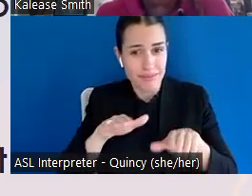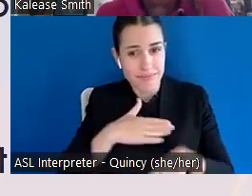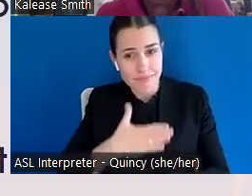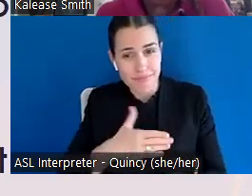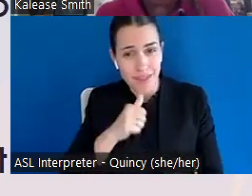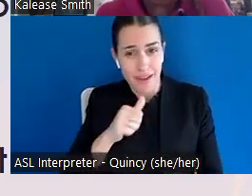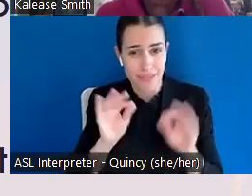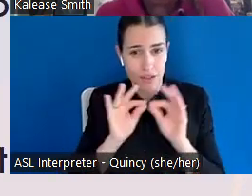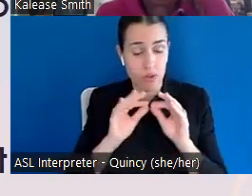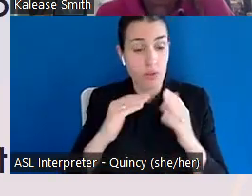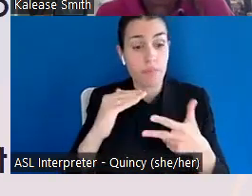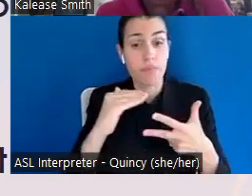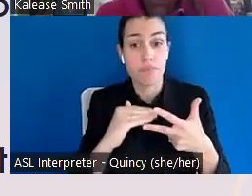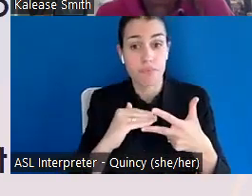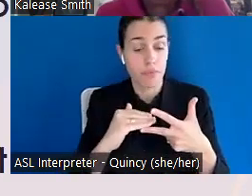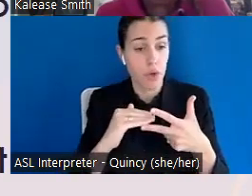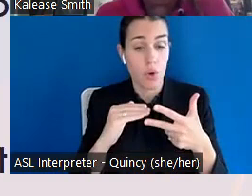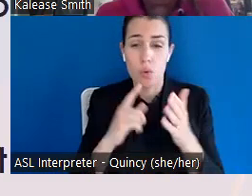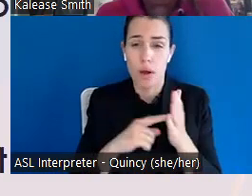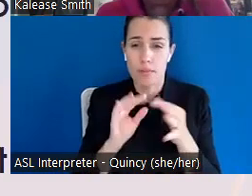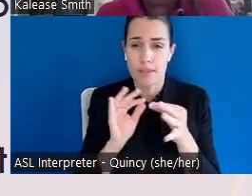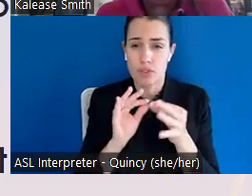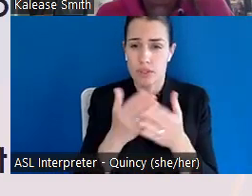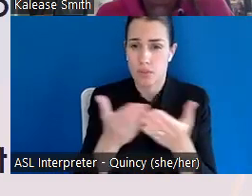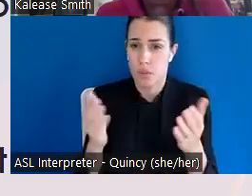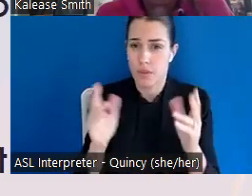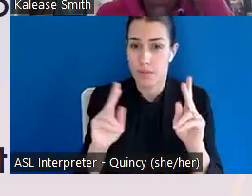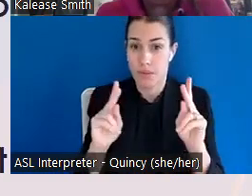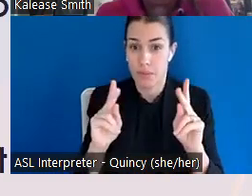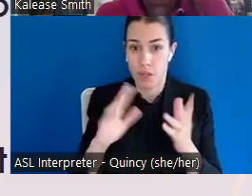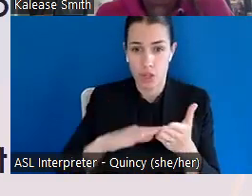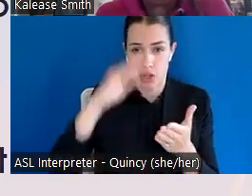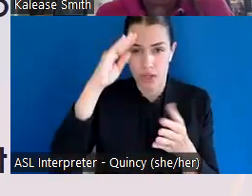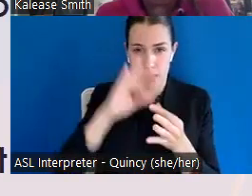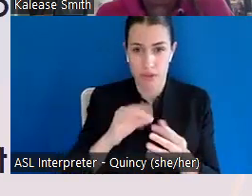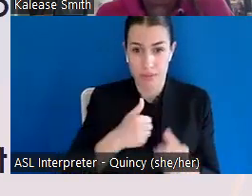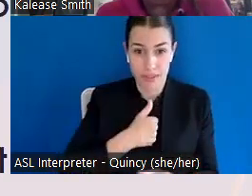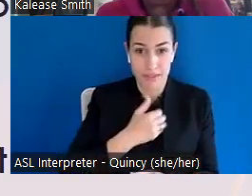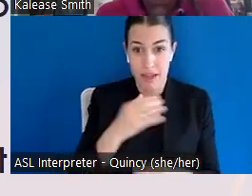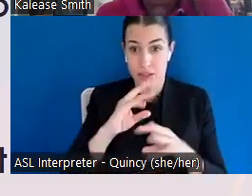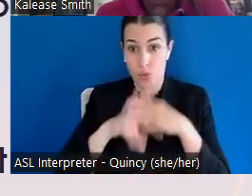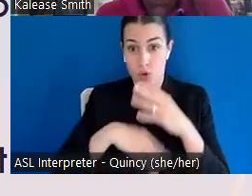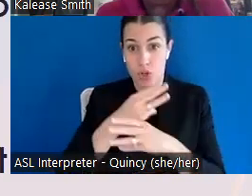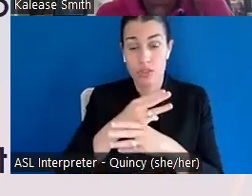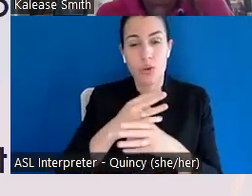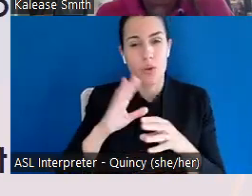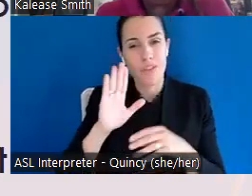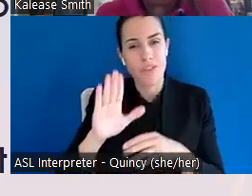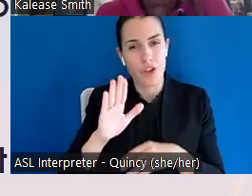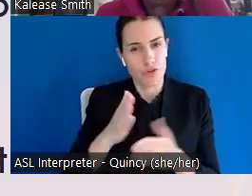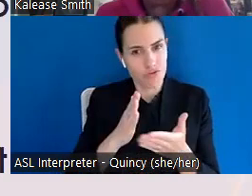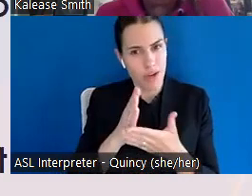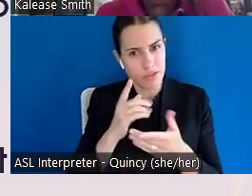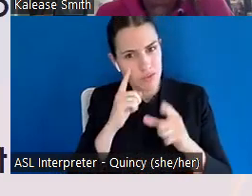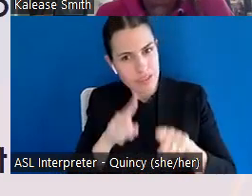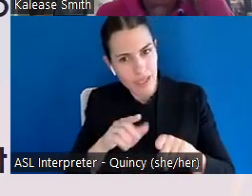people learn about themselves and the world when their right to consent is violated in both big and seemingly small ways? So I'm going